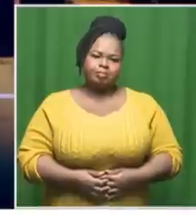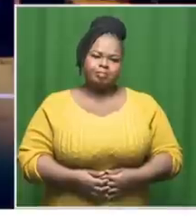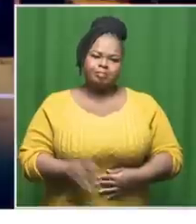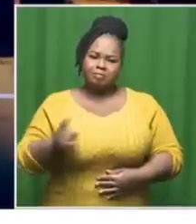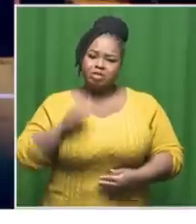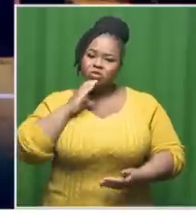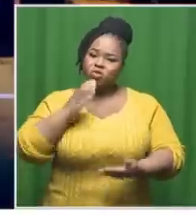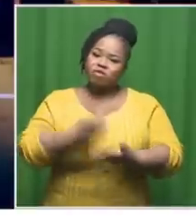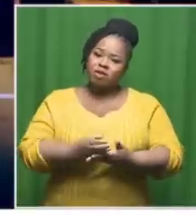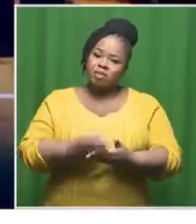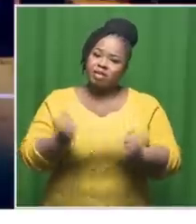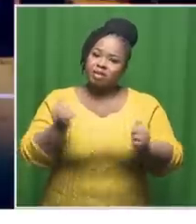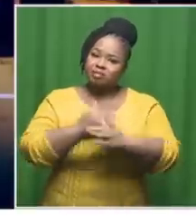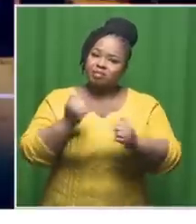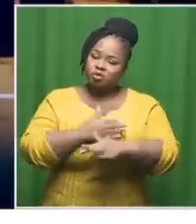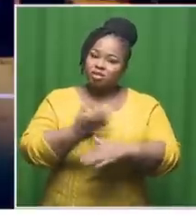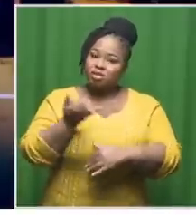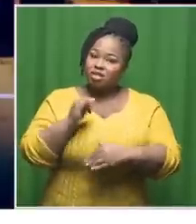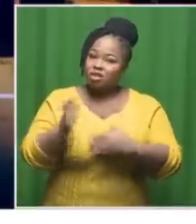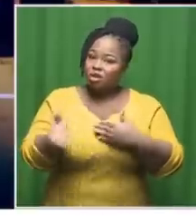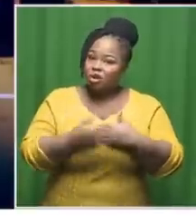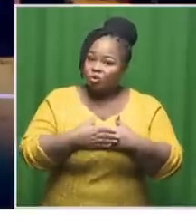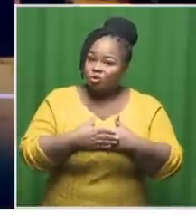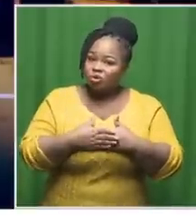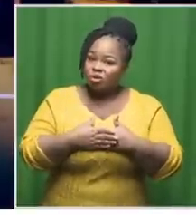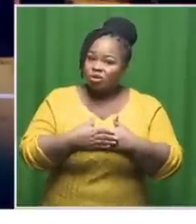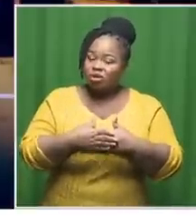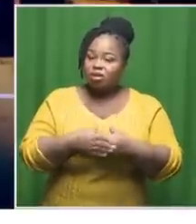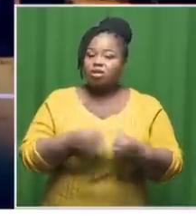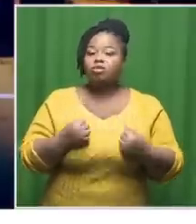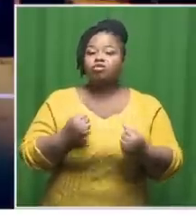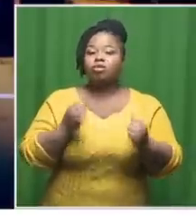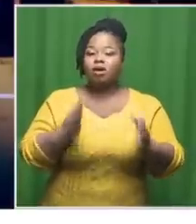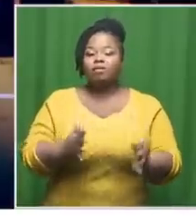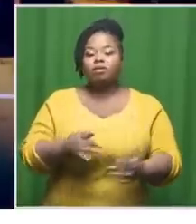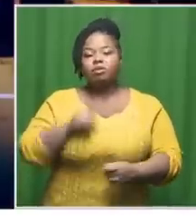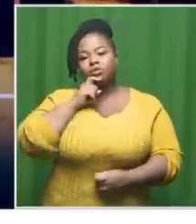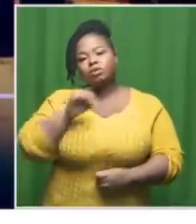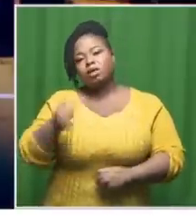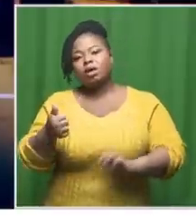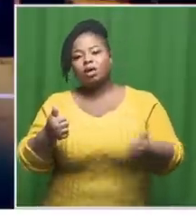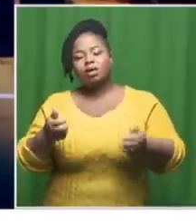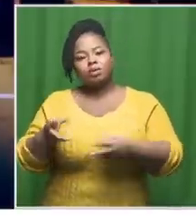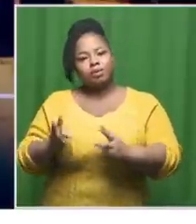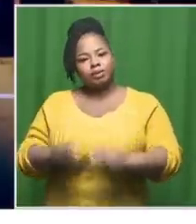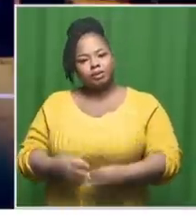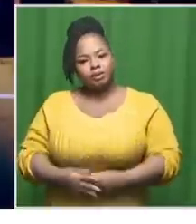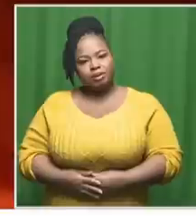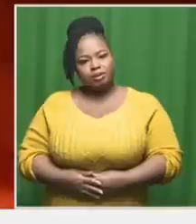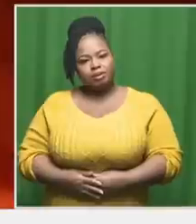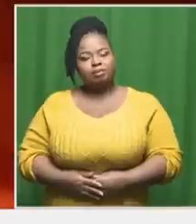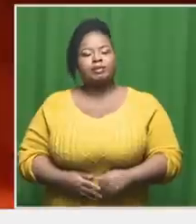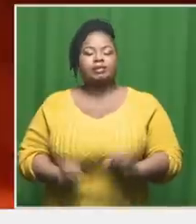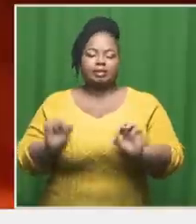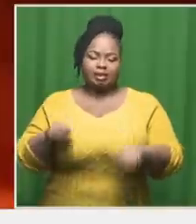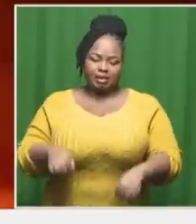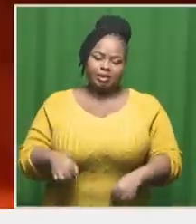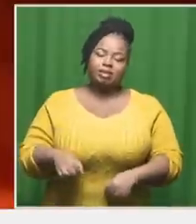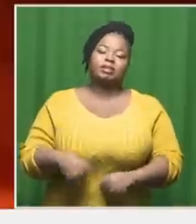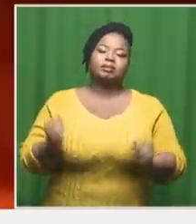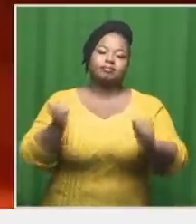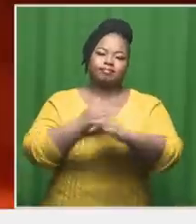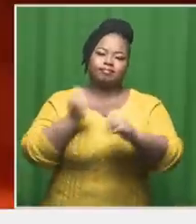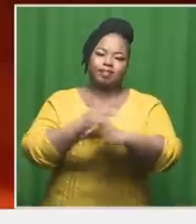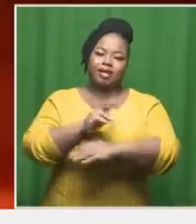can you confirm that the highway is still closed and motorists should use alternative routes? At this point in time, yes, the